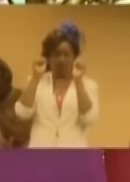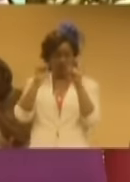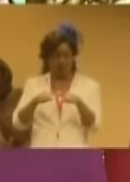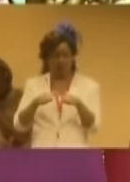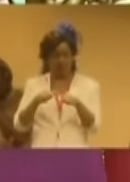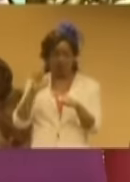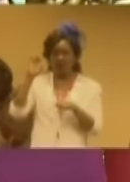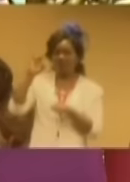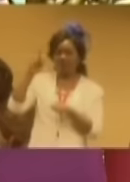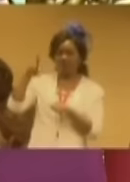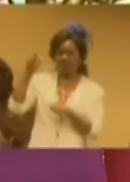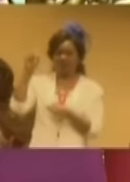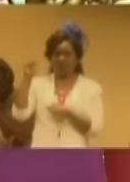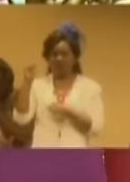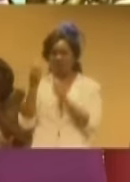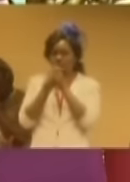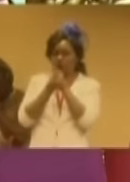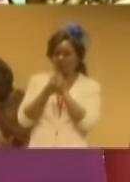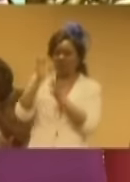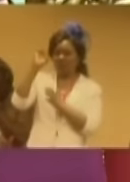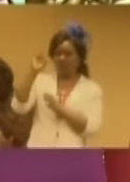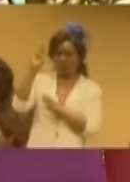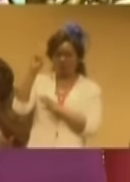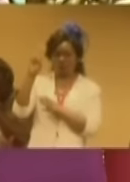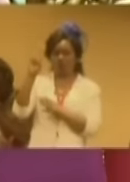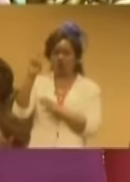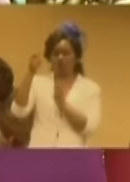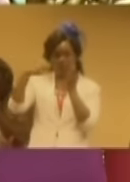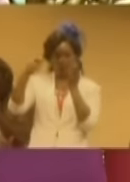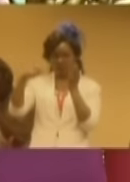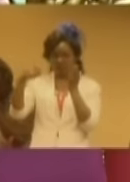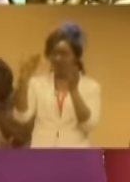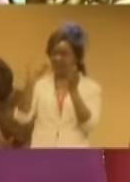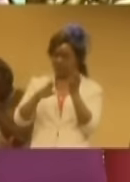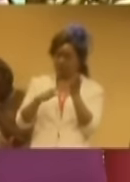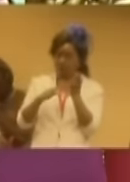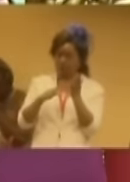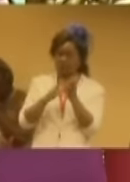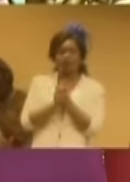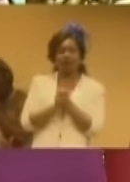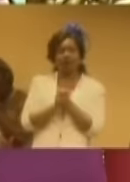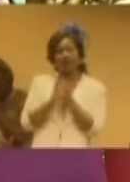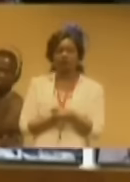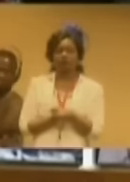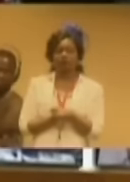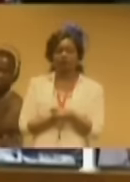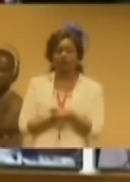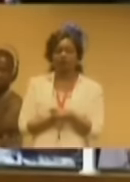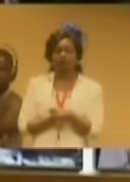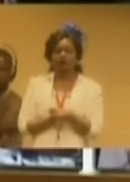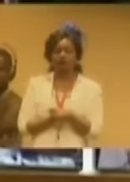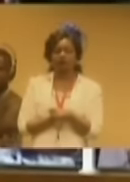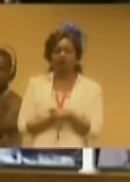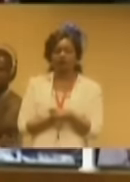Swazis have access to clean water supply by the year 2022, further announcing a 200 million Emalangeni water